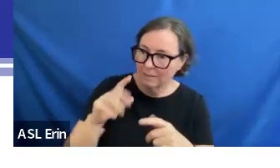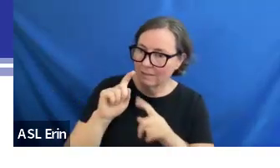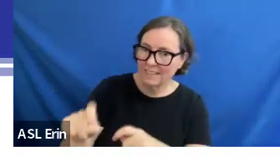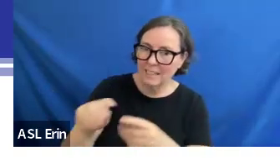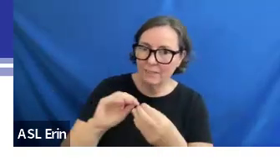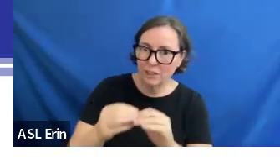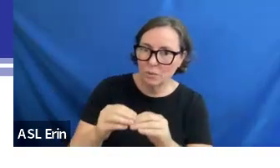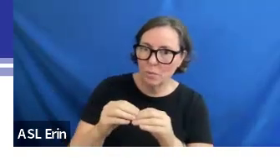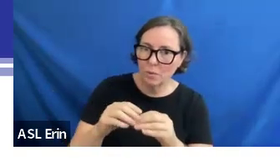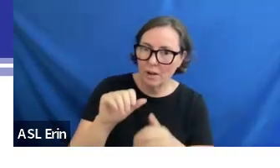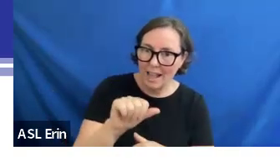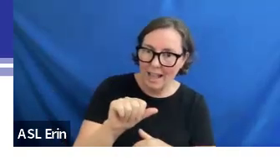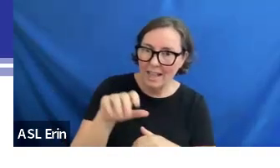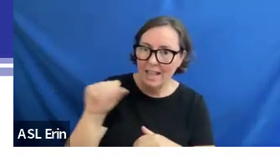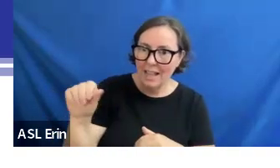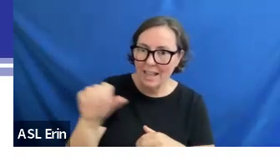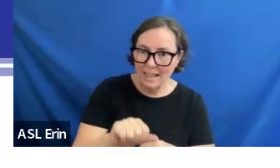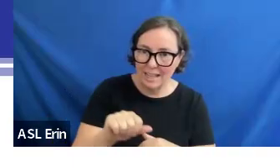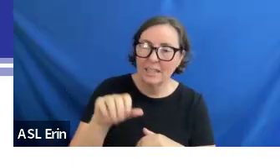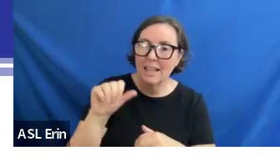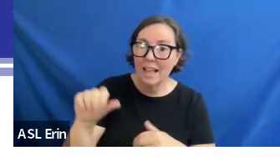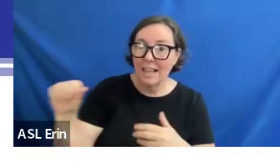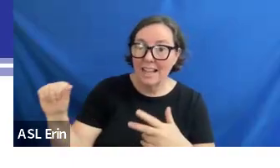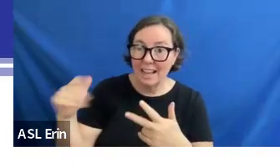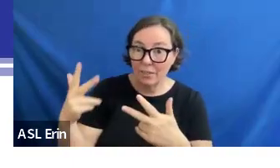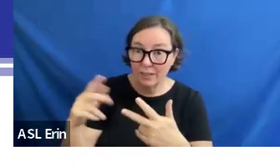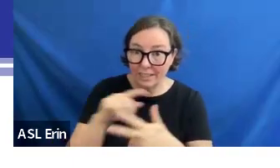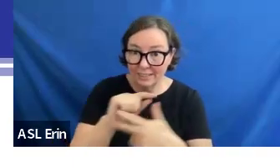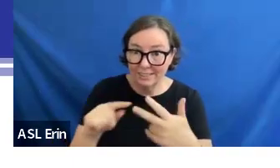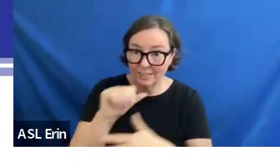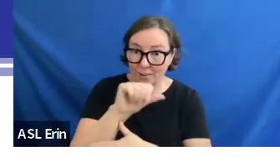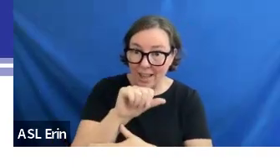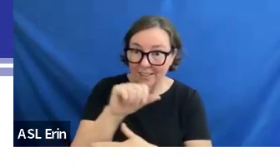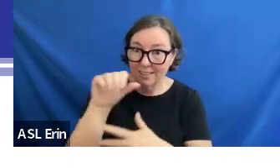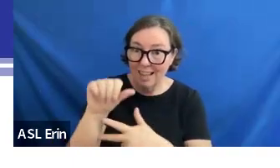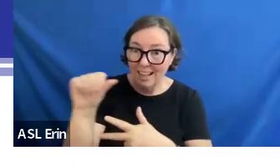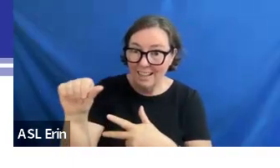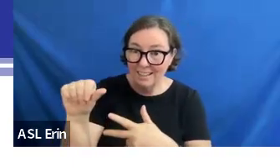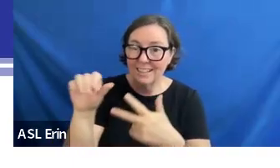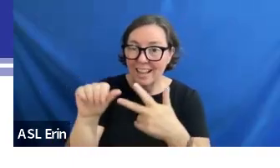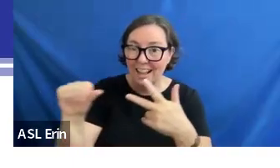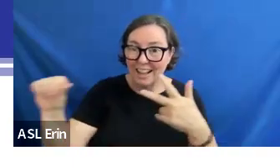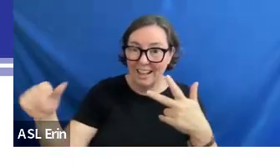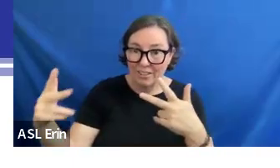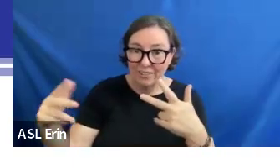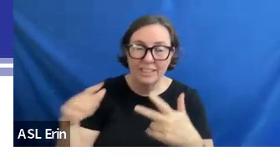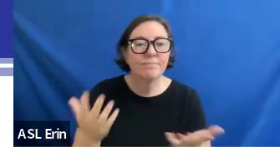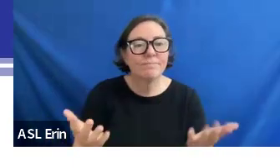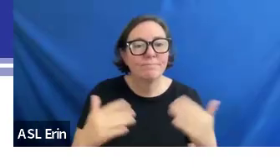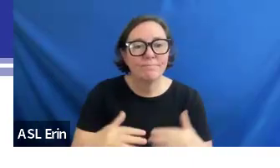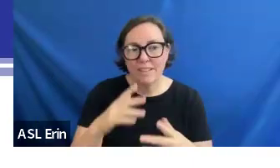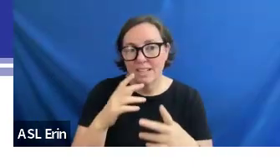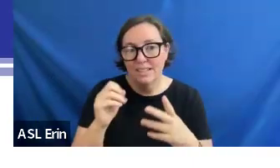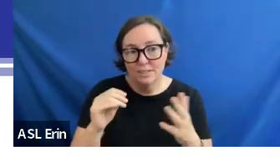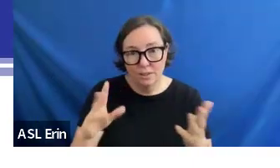AA is the generally accepted level that if an organization's using WCAG, then